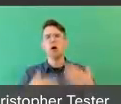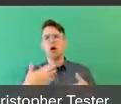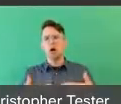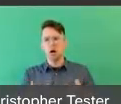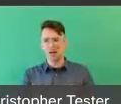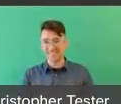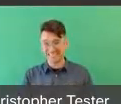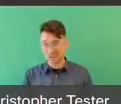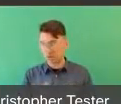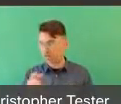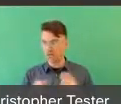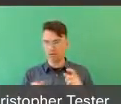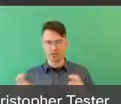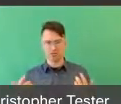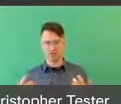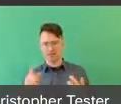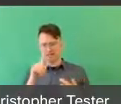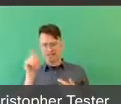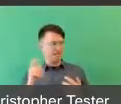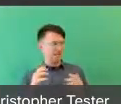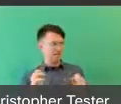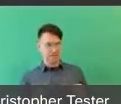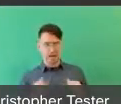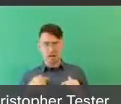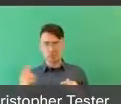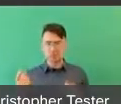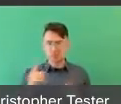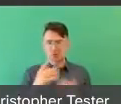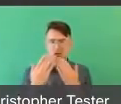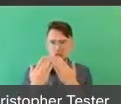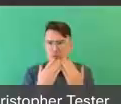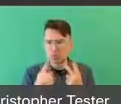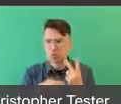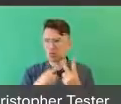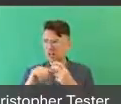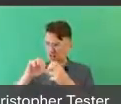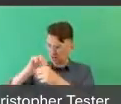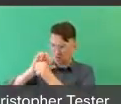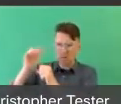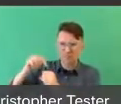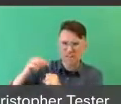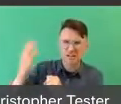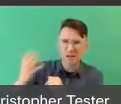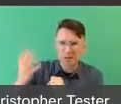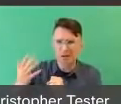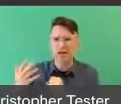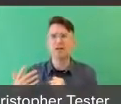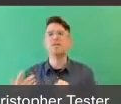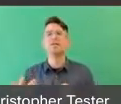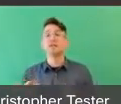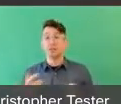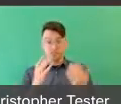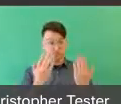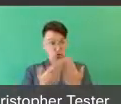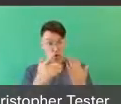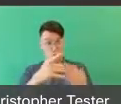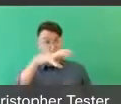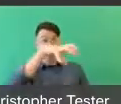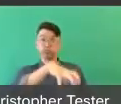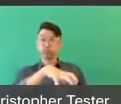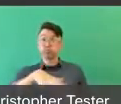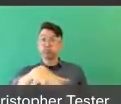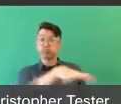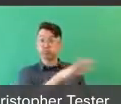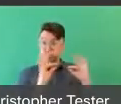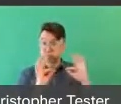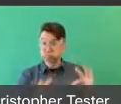school be ready for opening in the fall. If one has the chance to volunteer, try